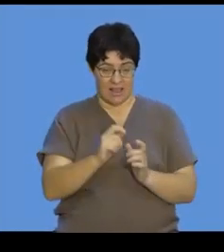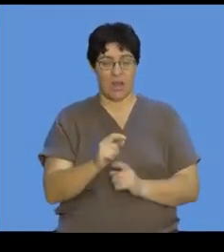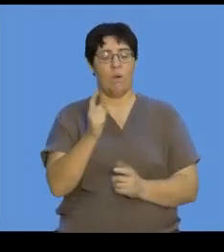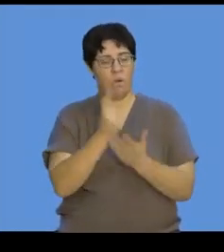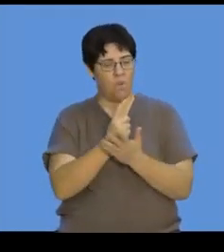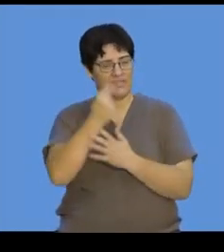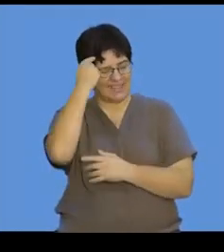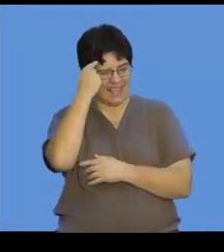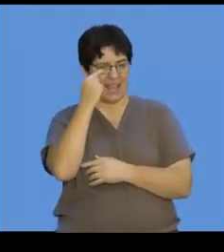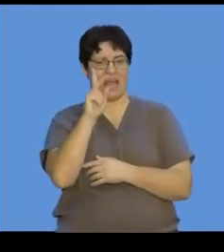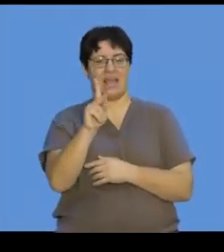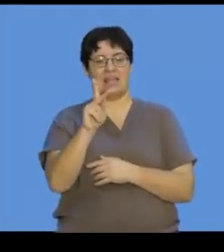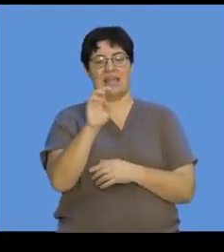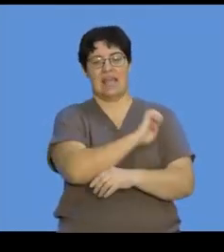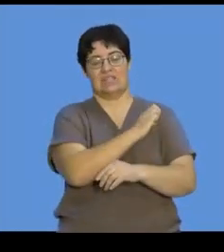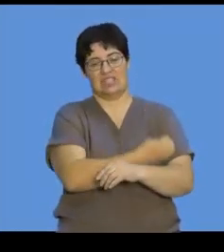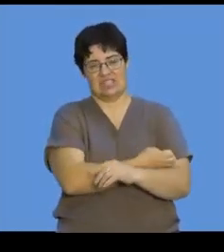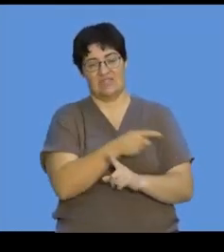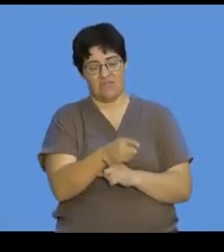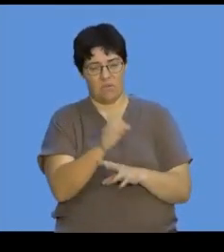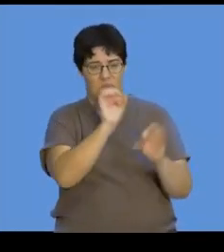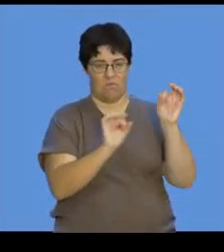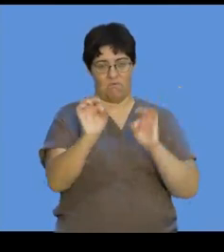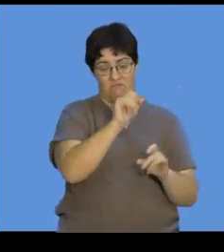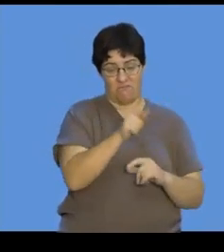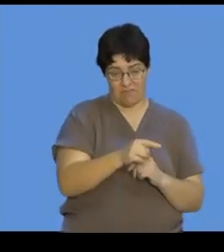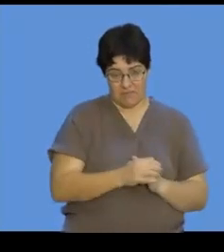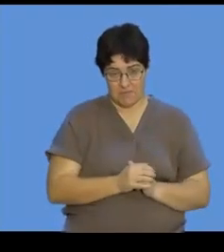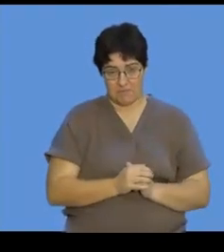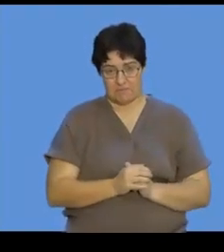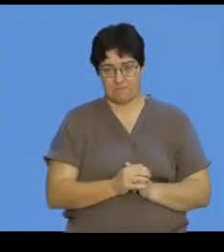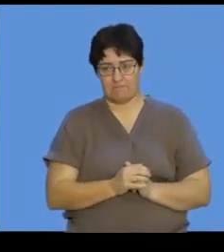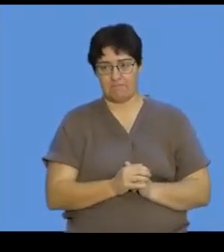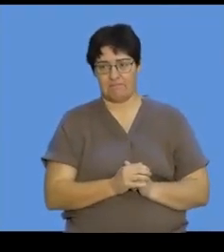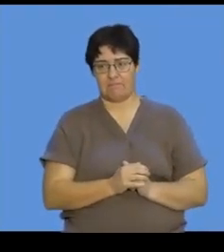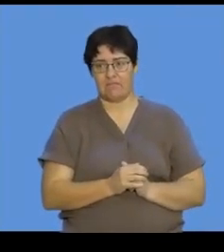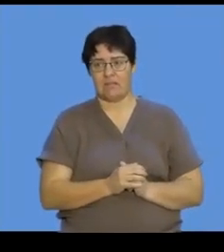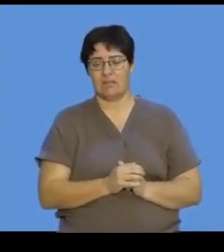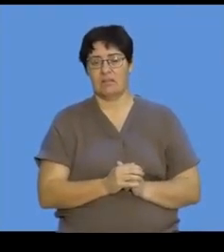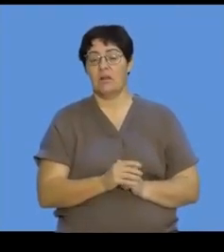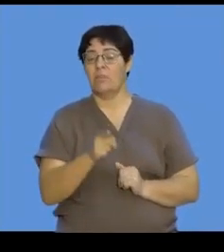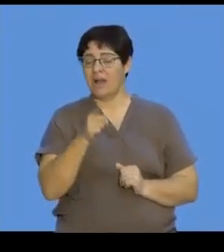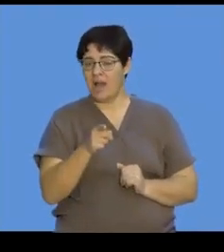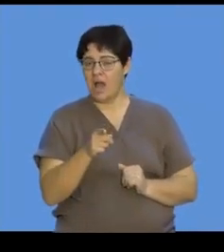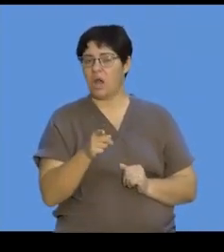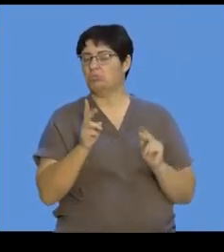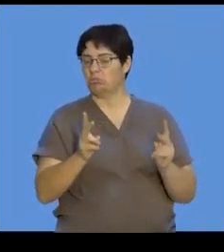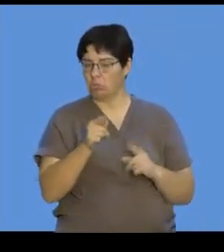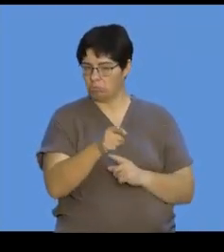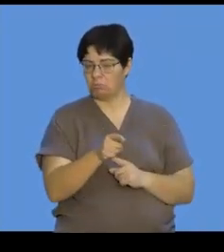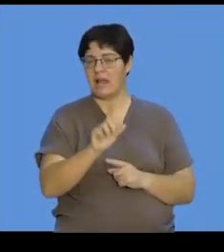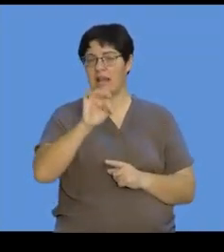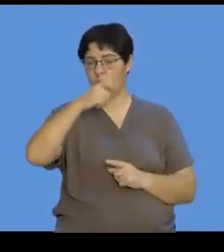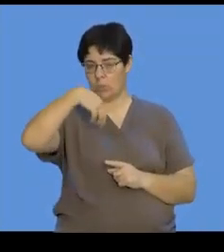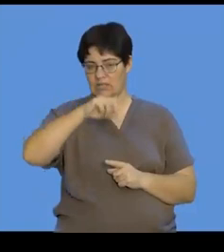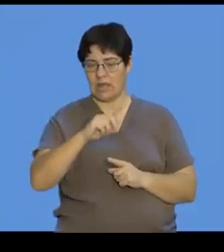kinetic energy when it comes to the movement of particles, okay? But characteristically, in liquids, we know that these particles